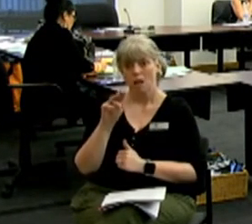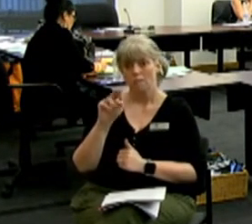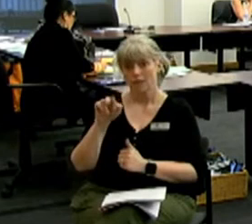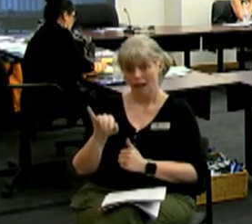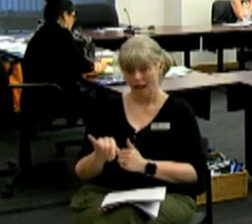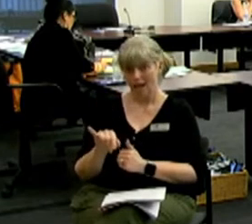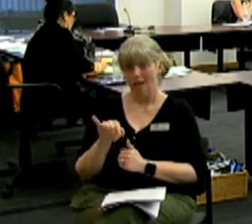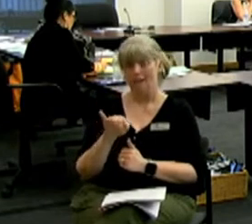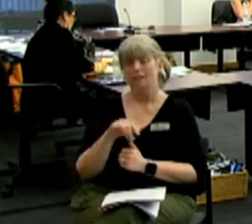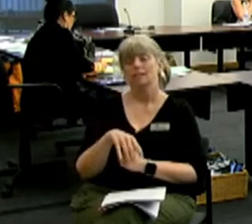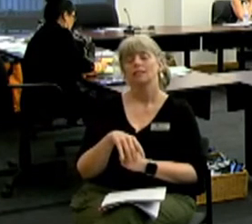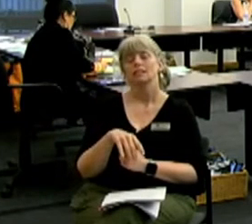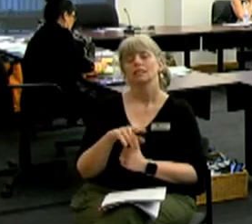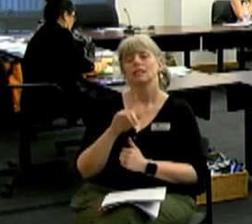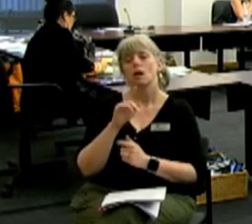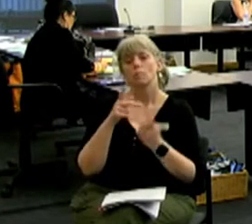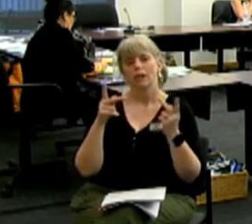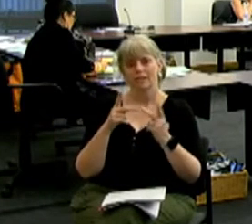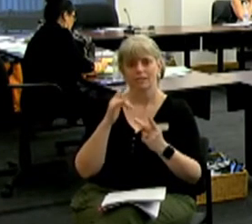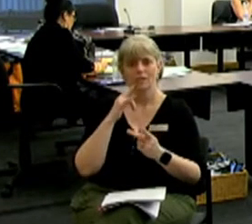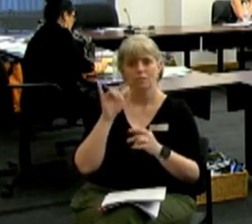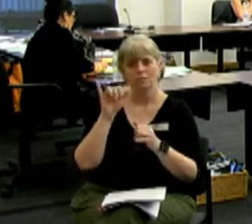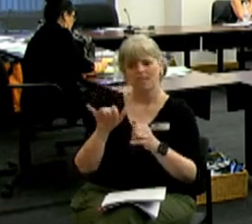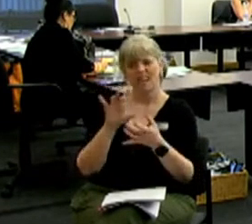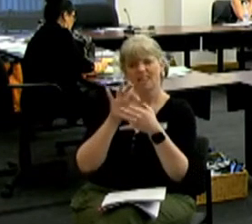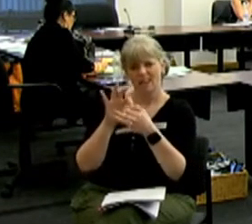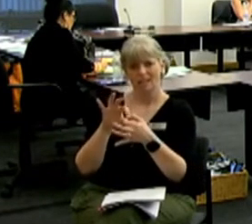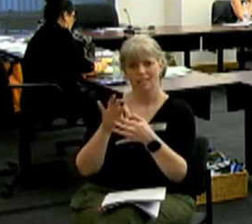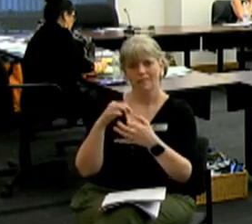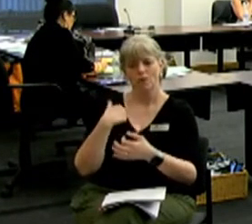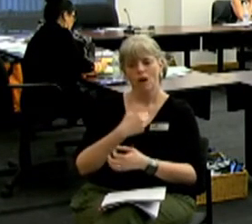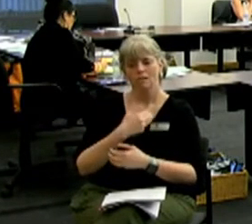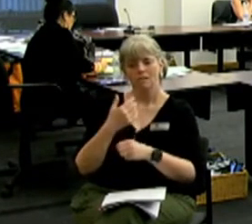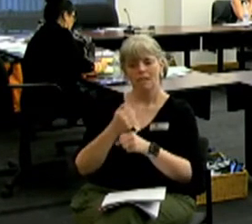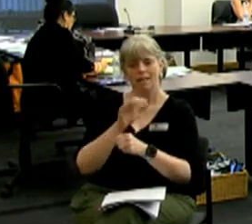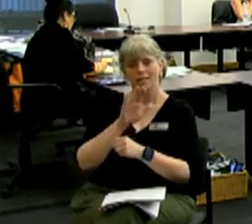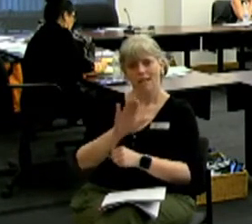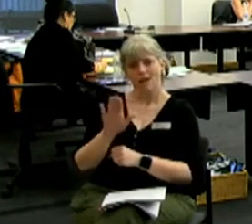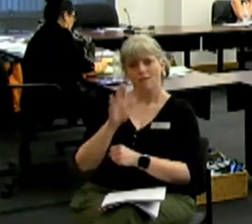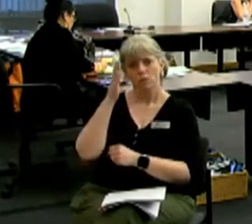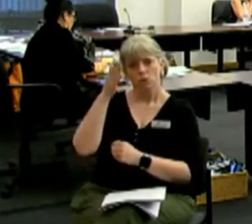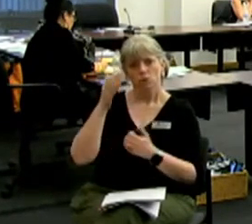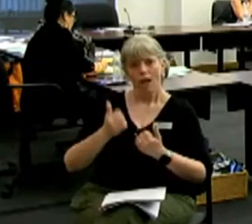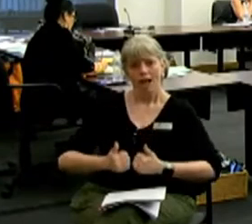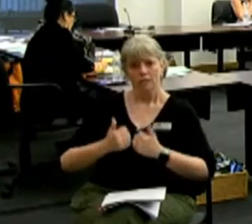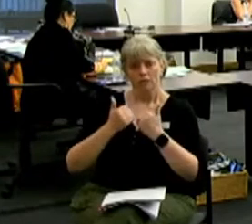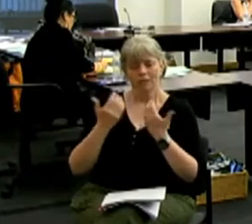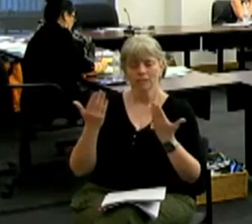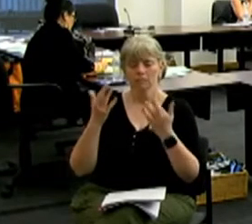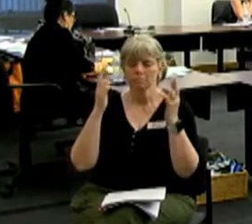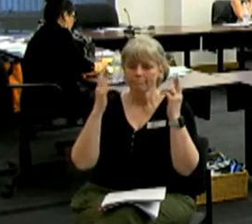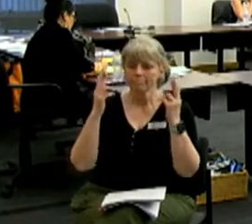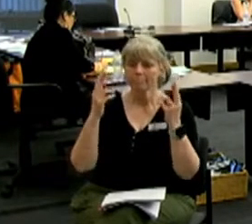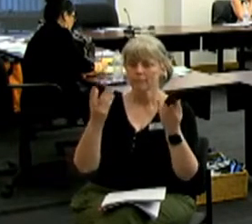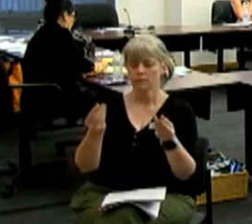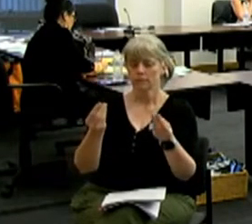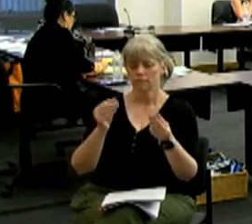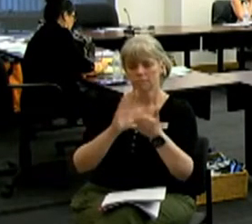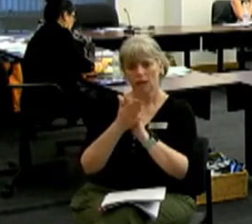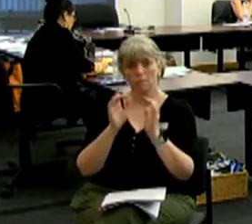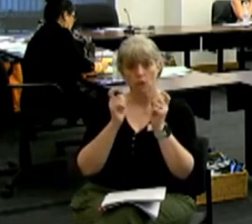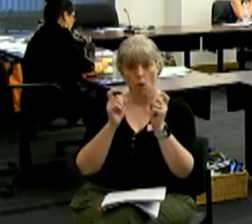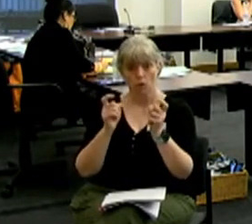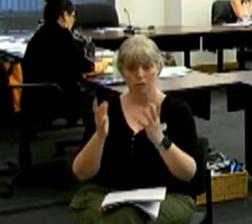and a place for them to stay connected and for us to get their future addresses. So hopefully they will turn into